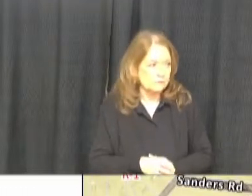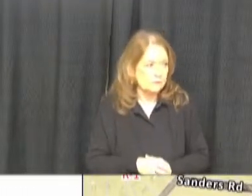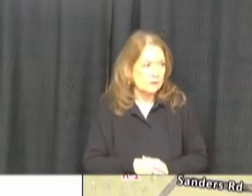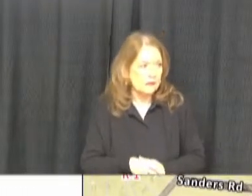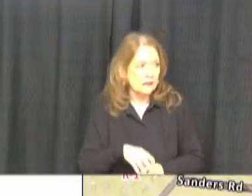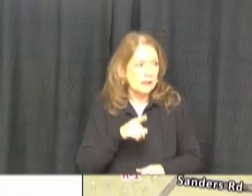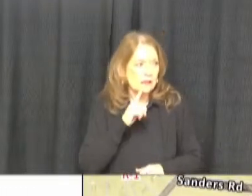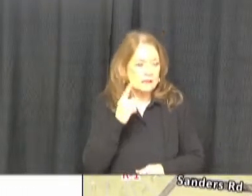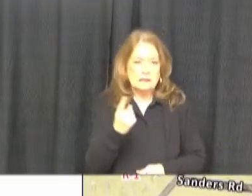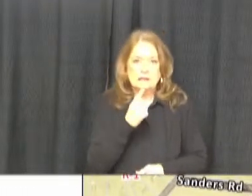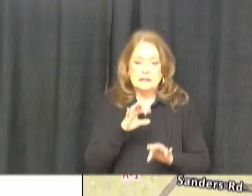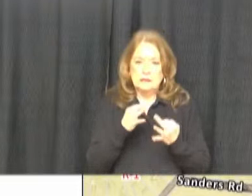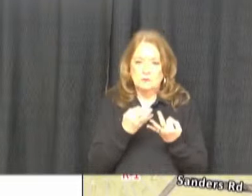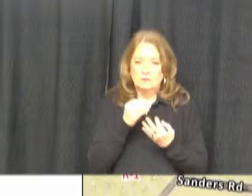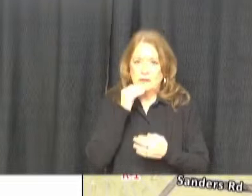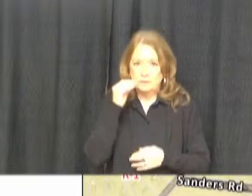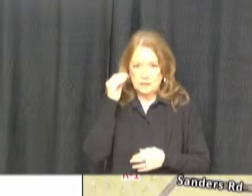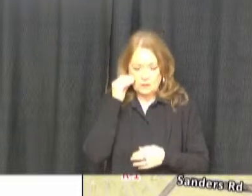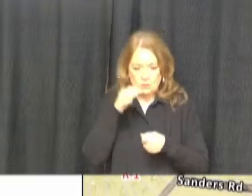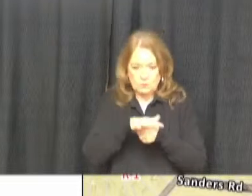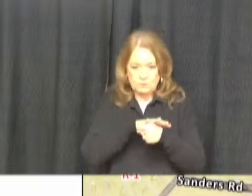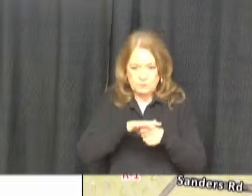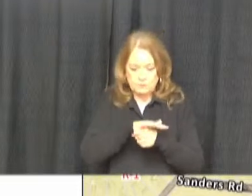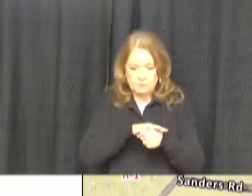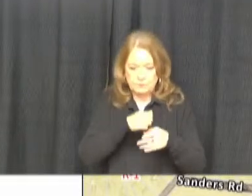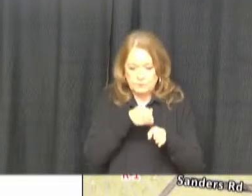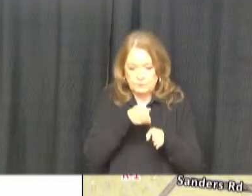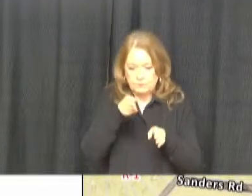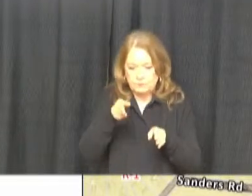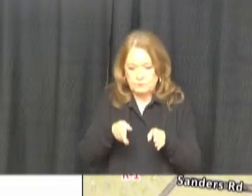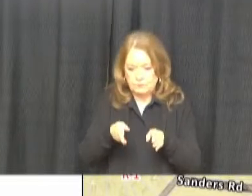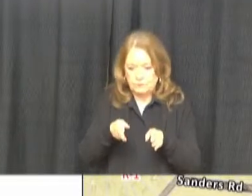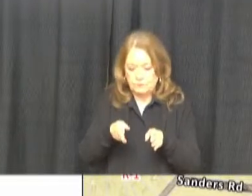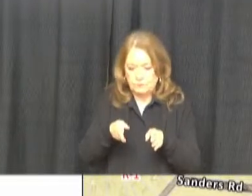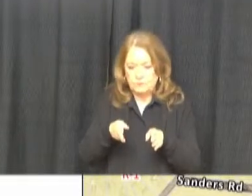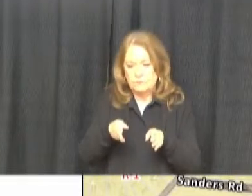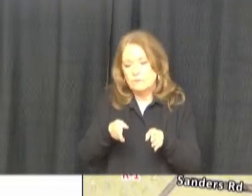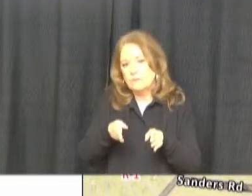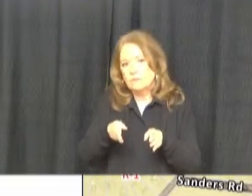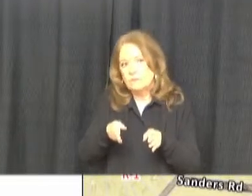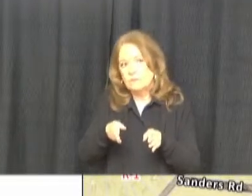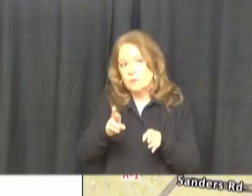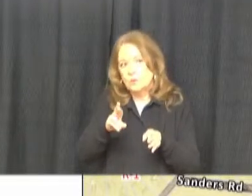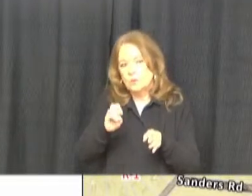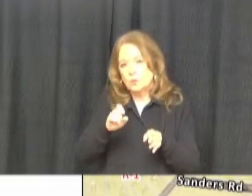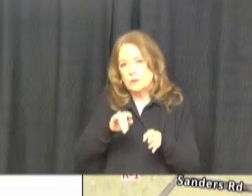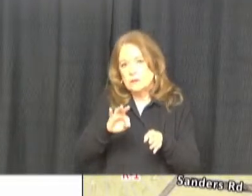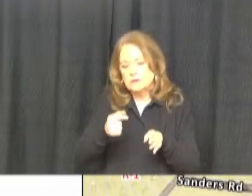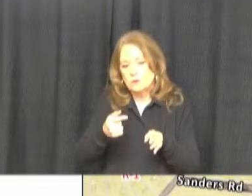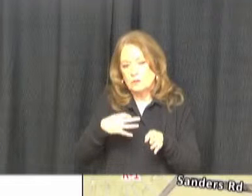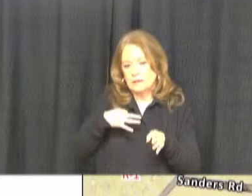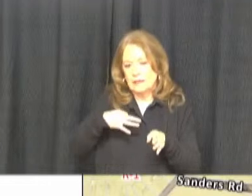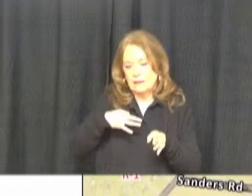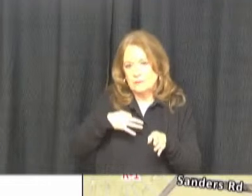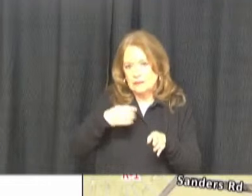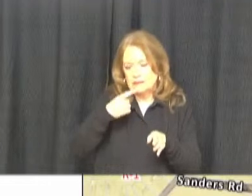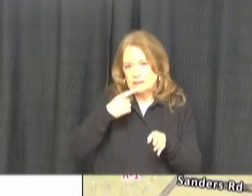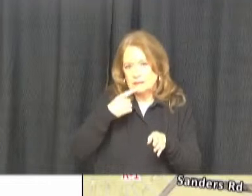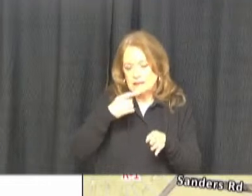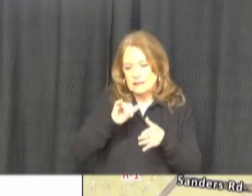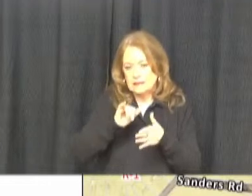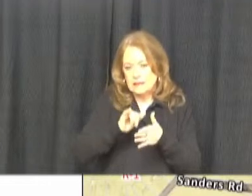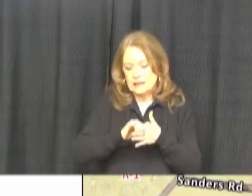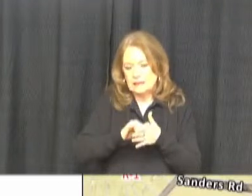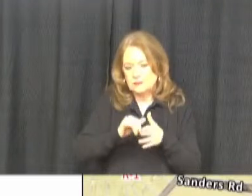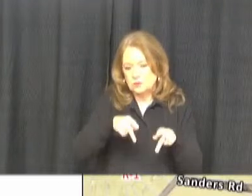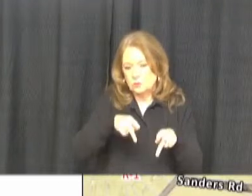It's a single-family home site and an adjacent vacant landlocked parcel. And the rezoning, this is the applicant's statement, the rezone is